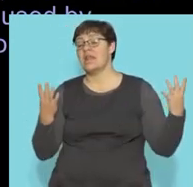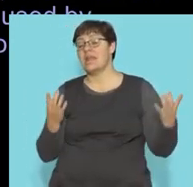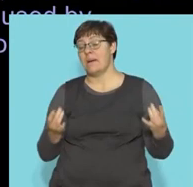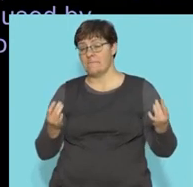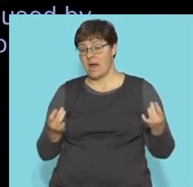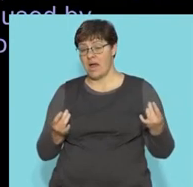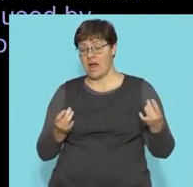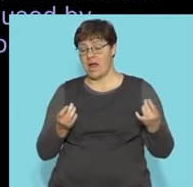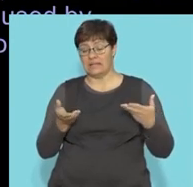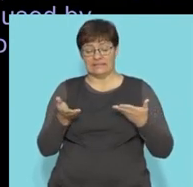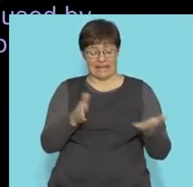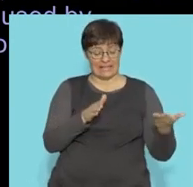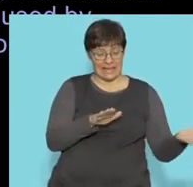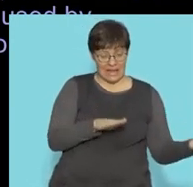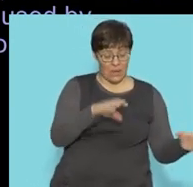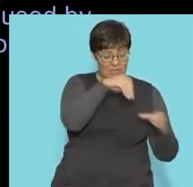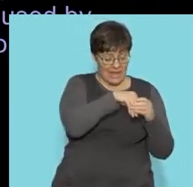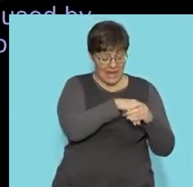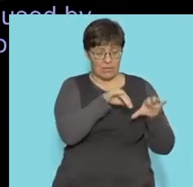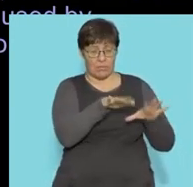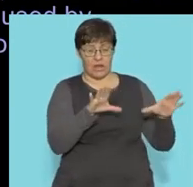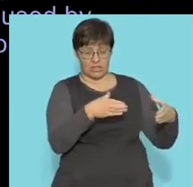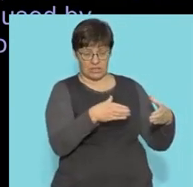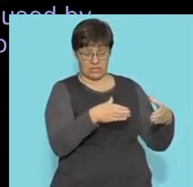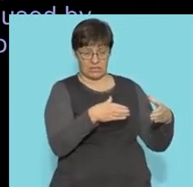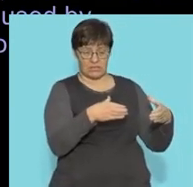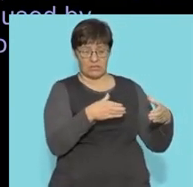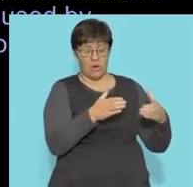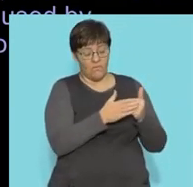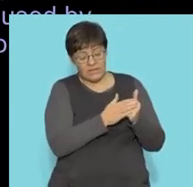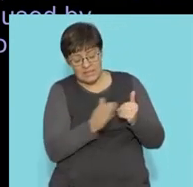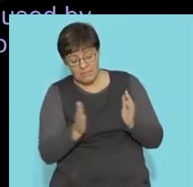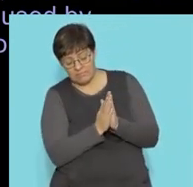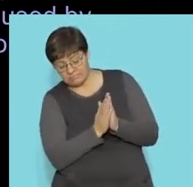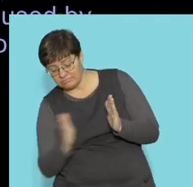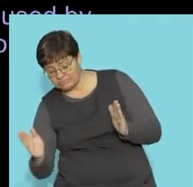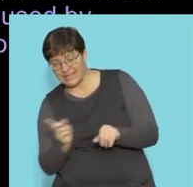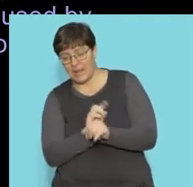deaths in a population over a particular period in time.